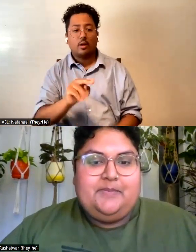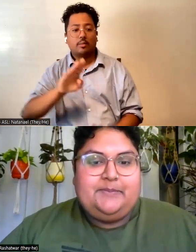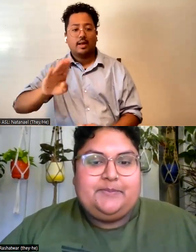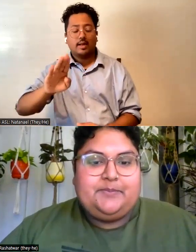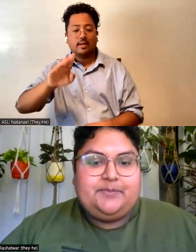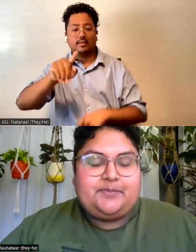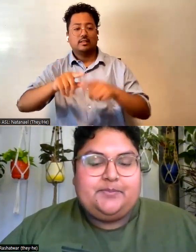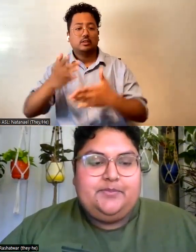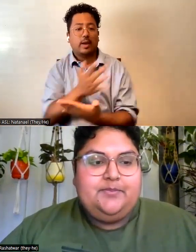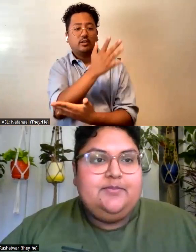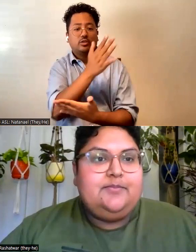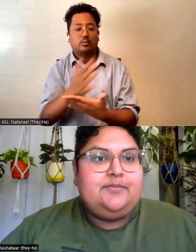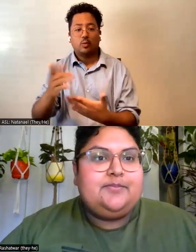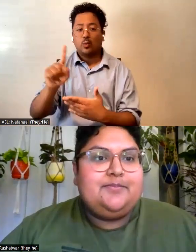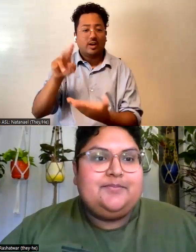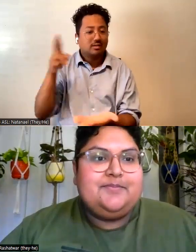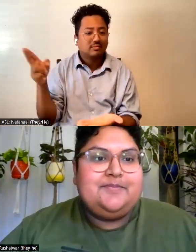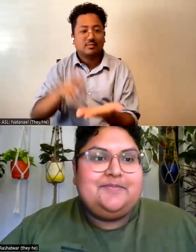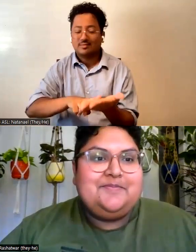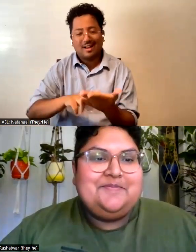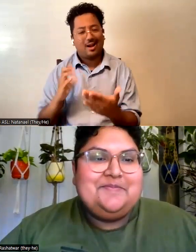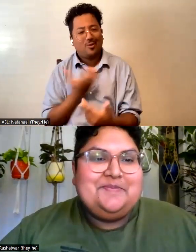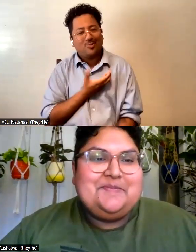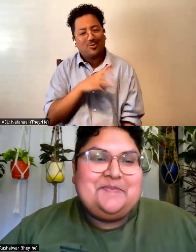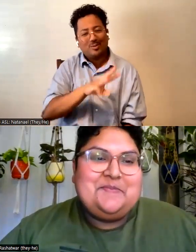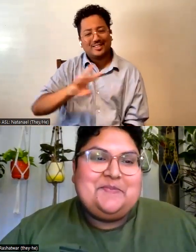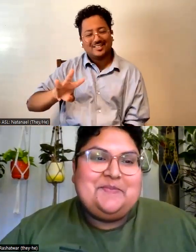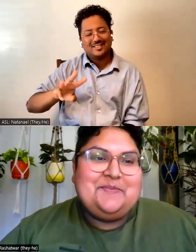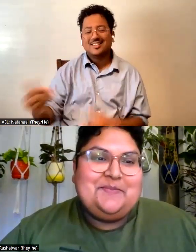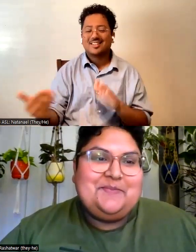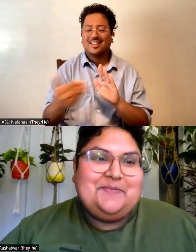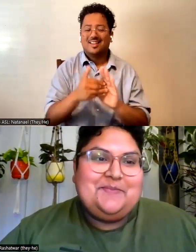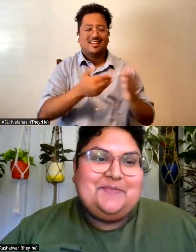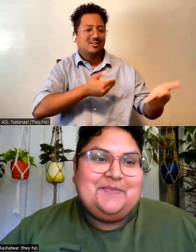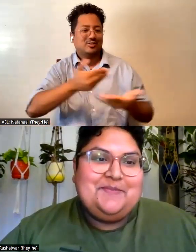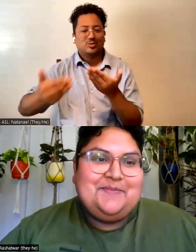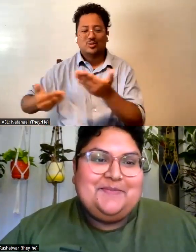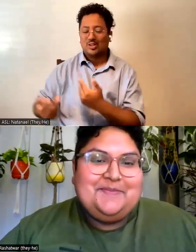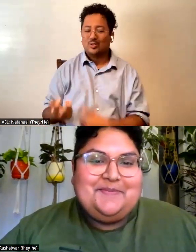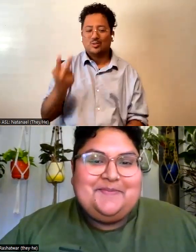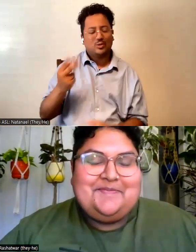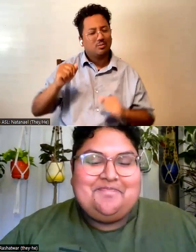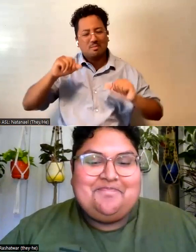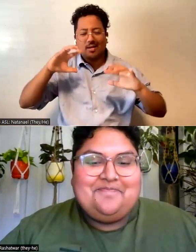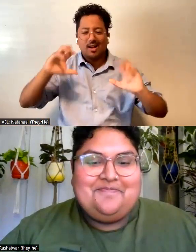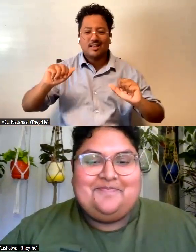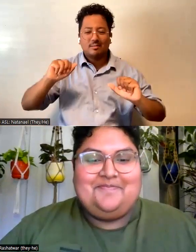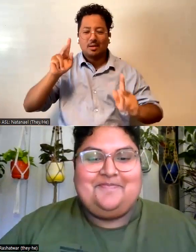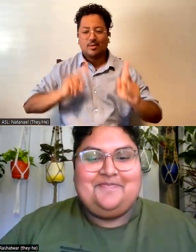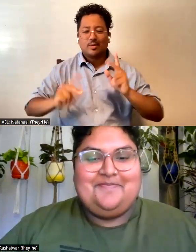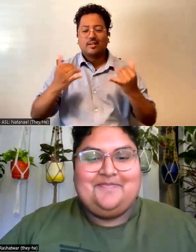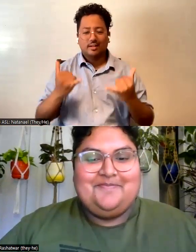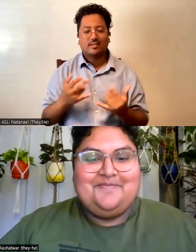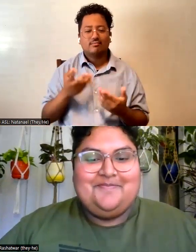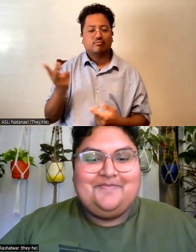that. Registration is at our website. Okay, now let me introduce you to our two fabulous folks for today so we can get